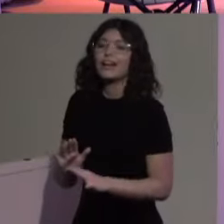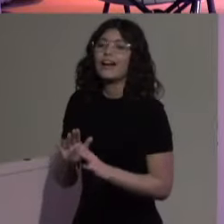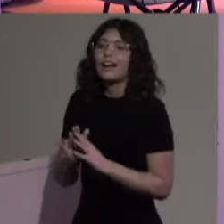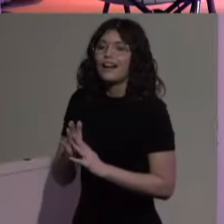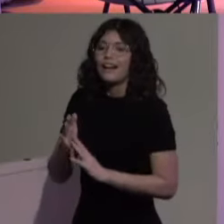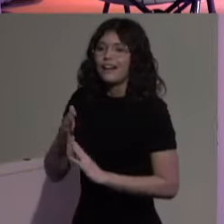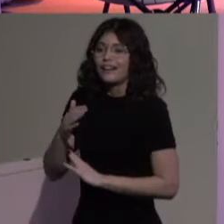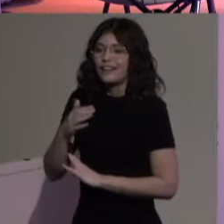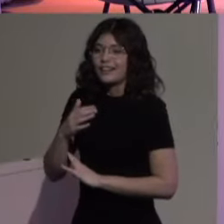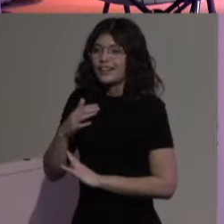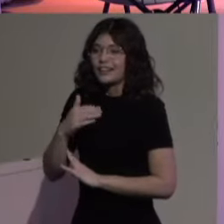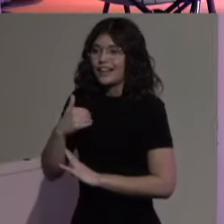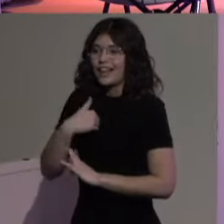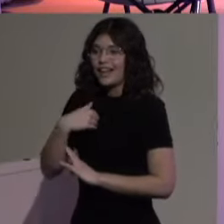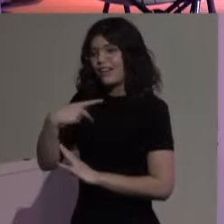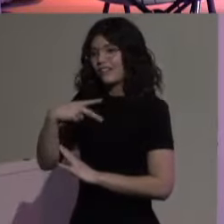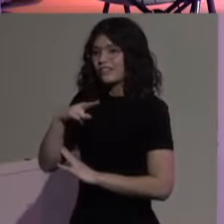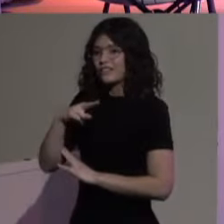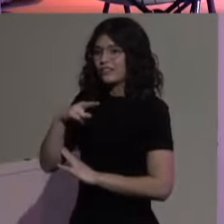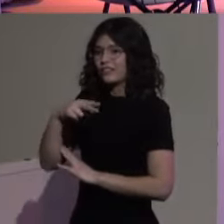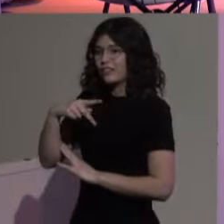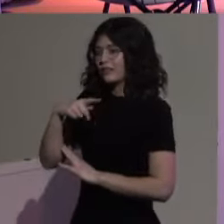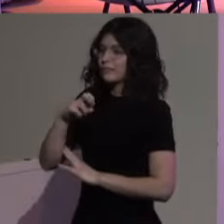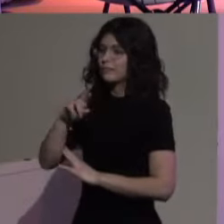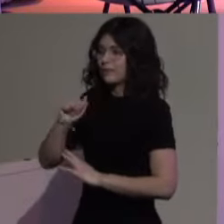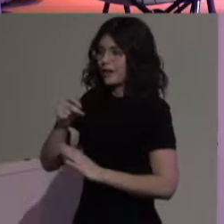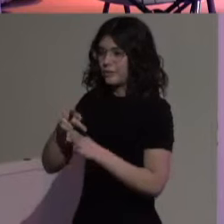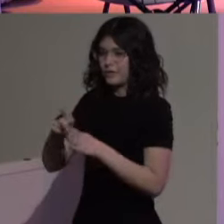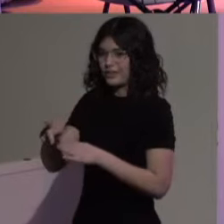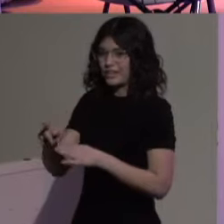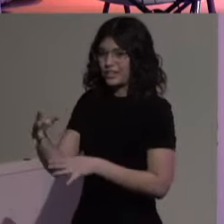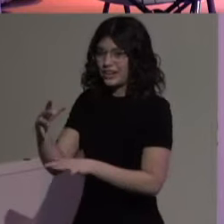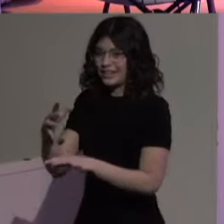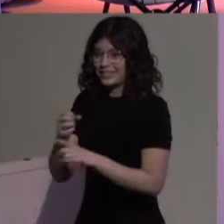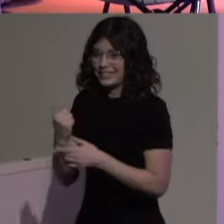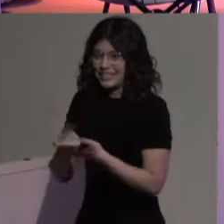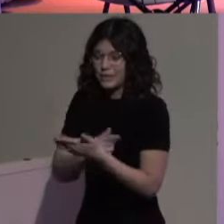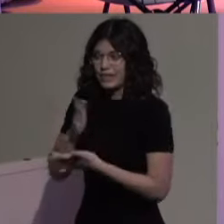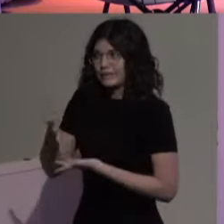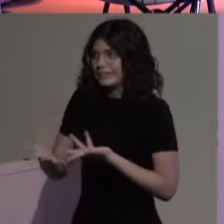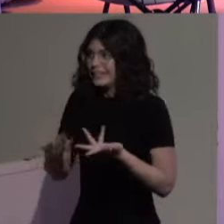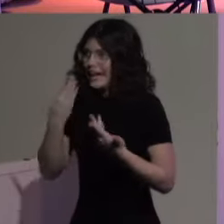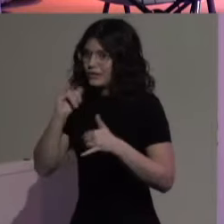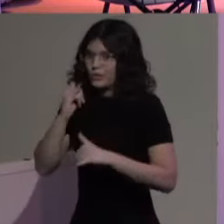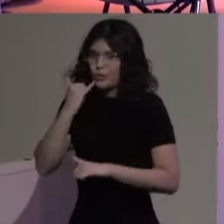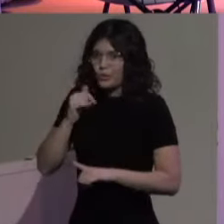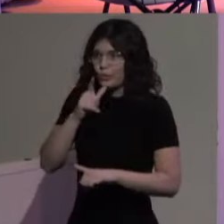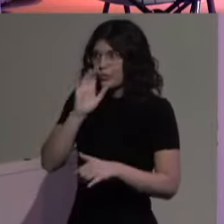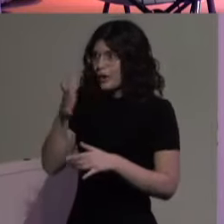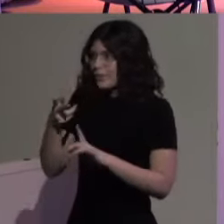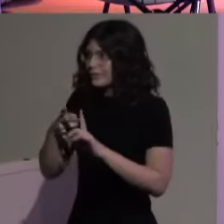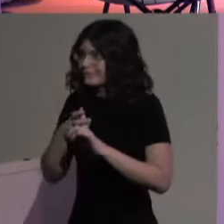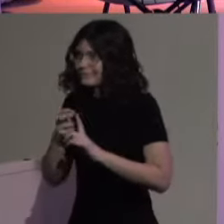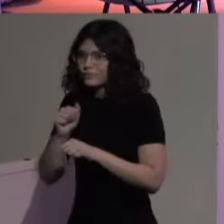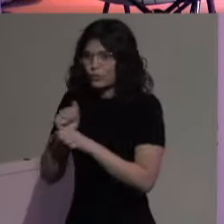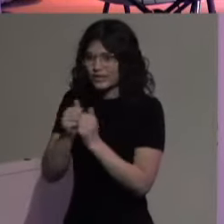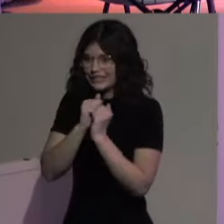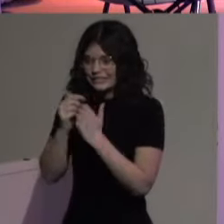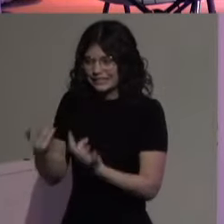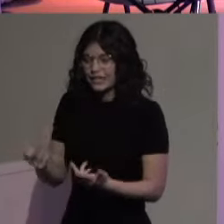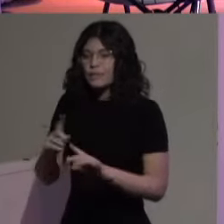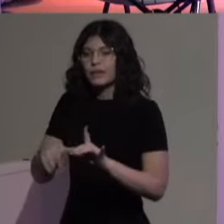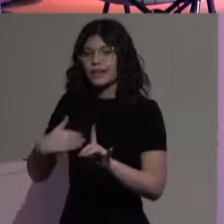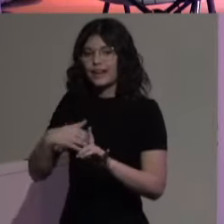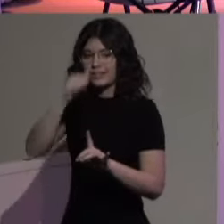have the paraprofessional that I get is always a little bit like a lottery. Like, I don't know who I'm going to get working with me. Well, I happen to get like this